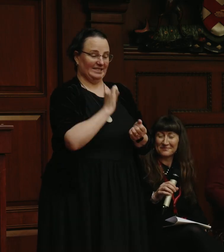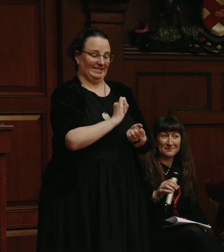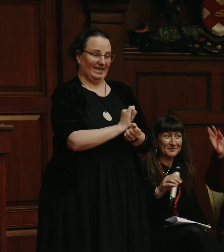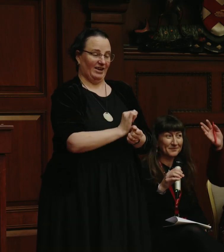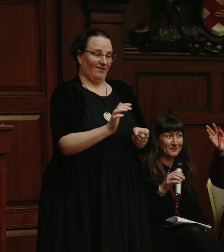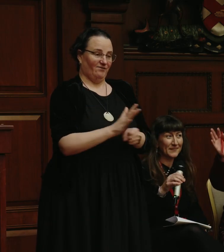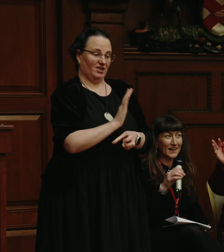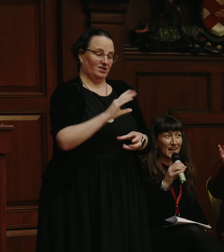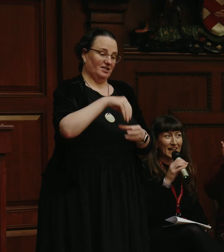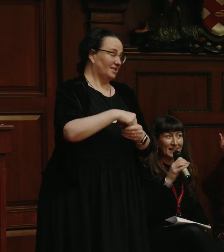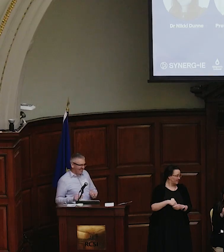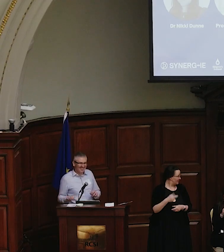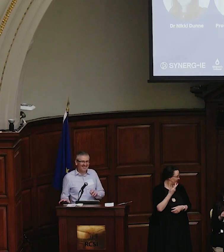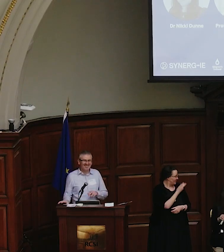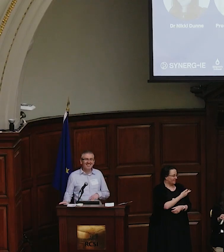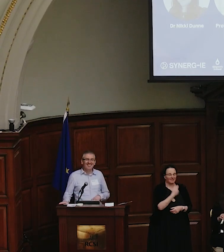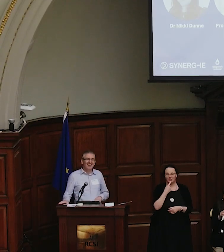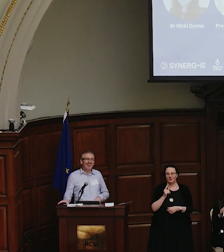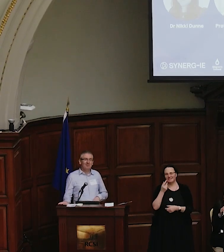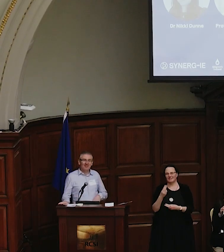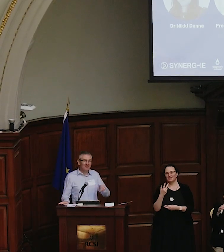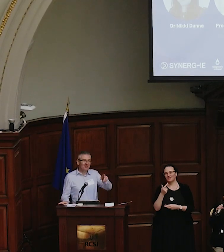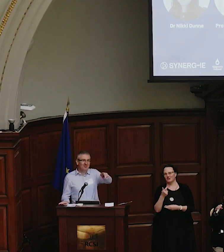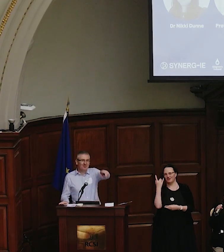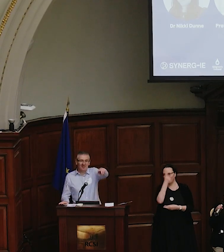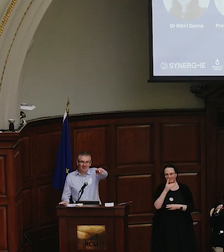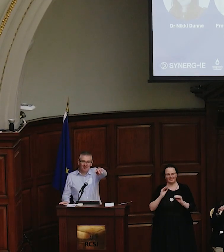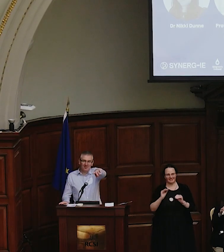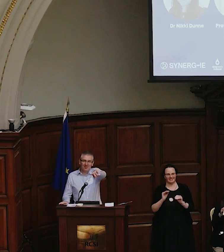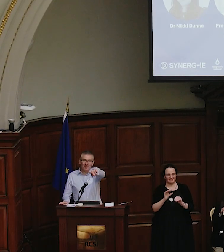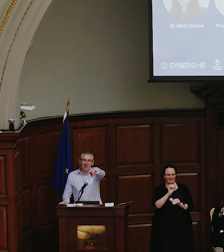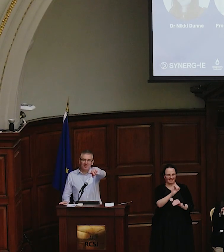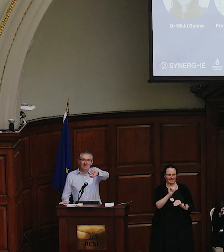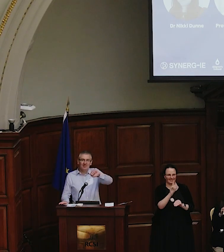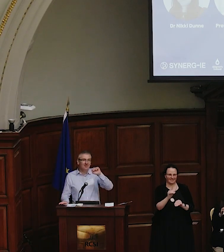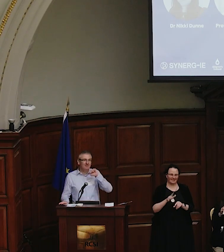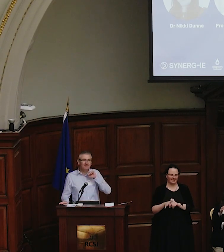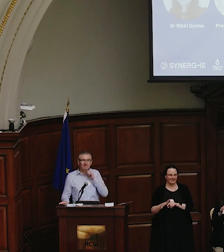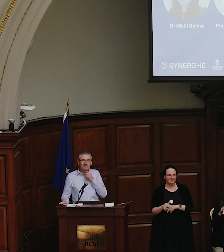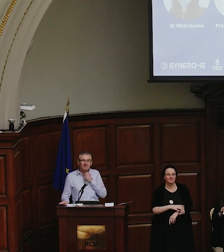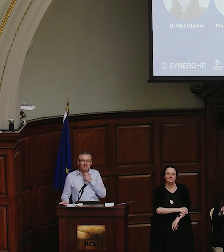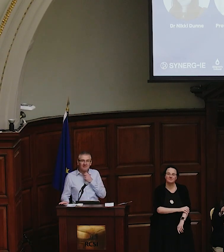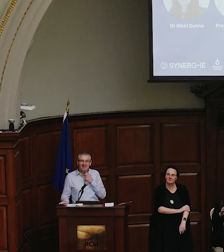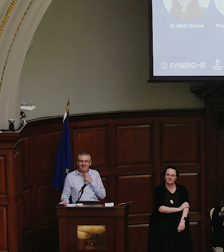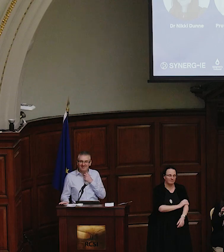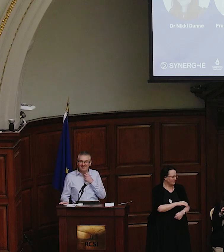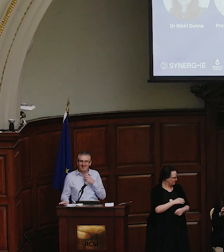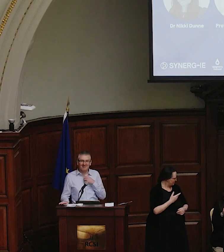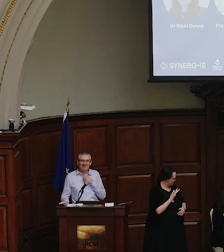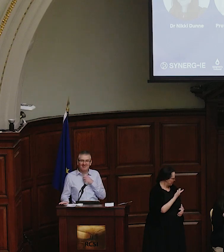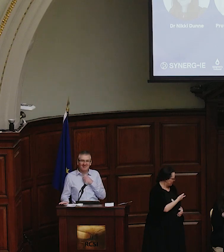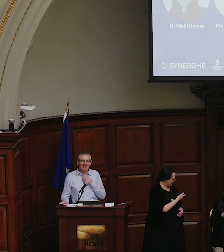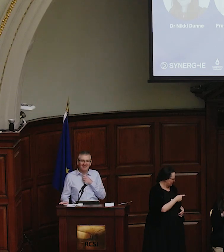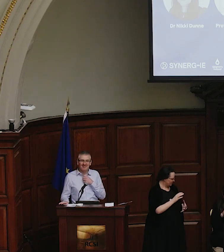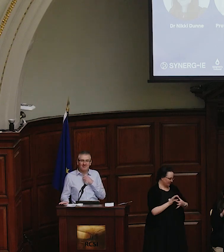You only need 2 hours for Sjögren's. Can I just come in? I think there's another question. Is there? Sorry, just to